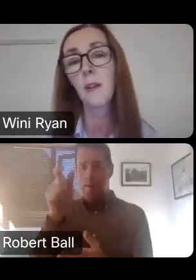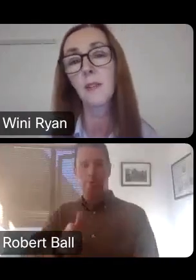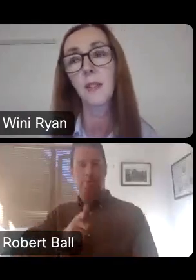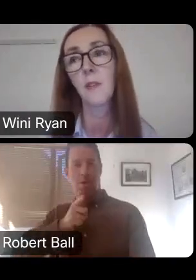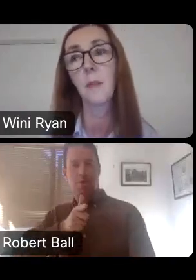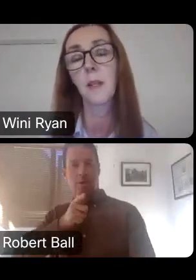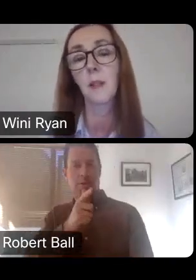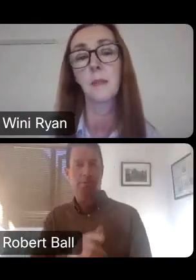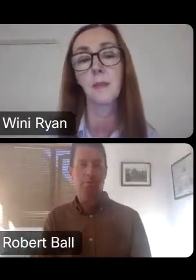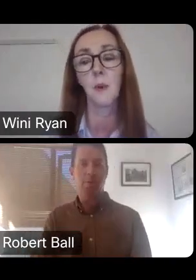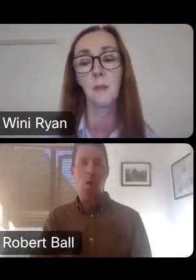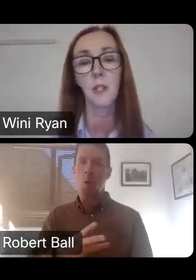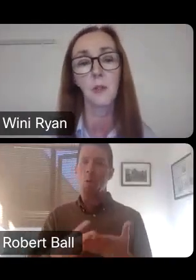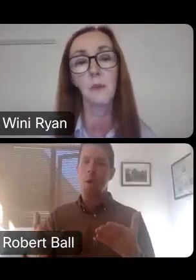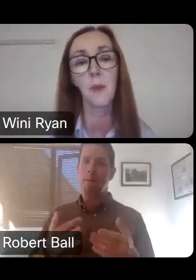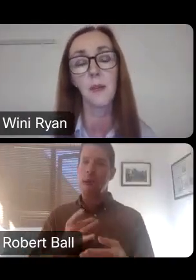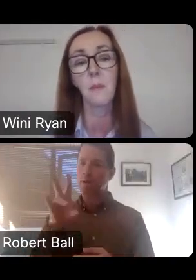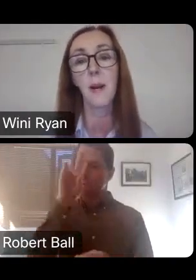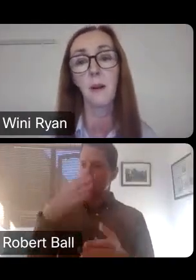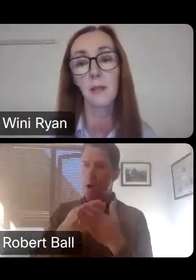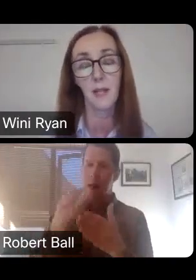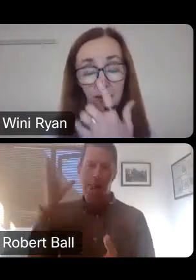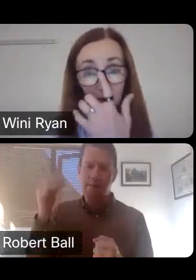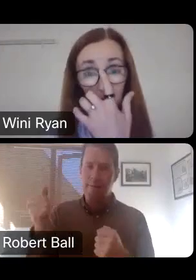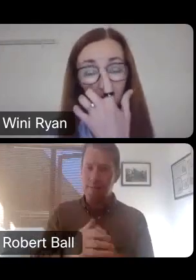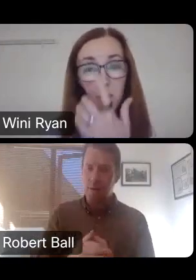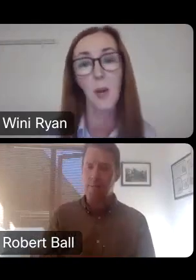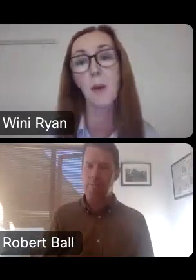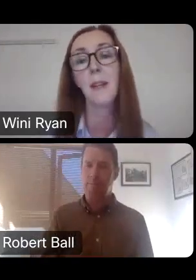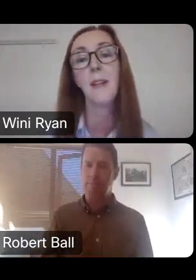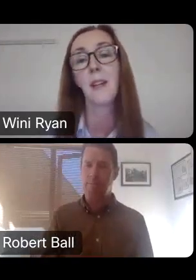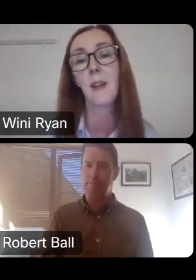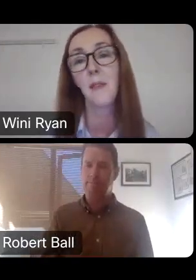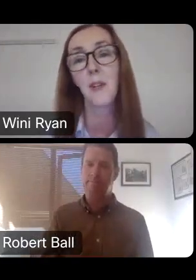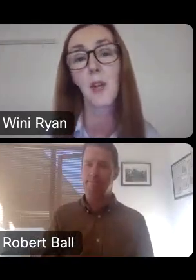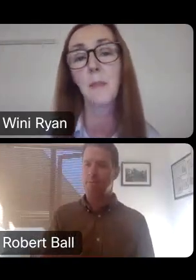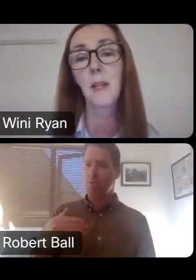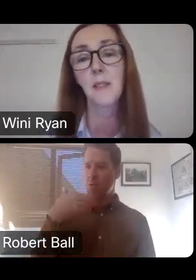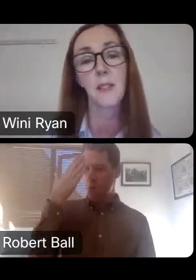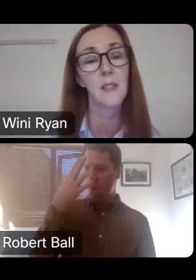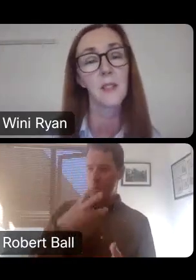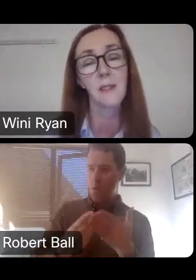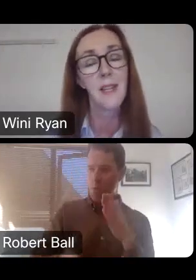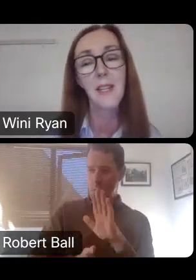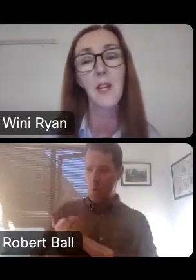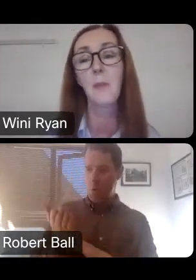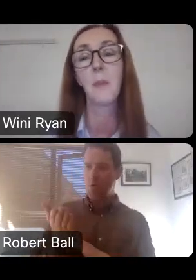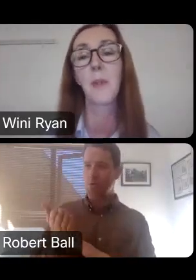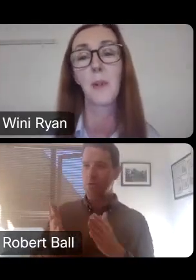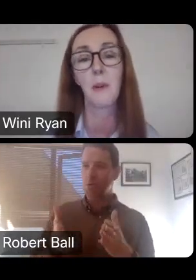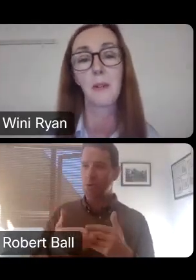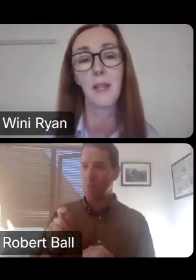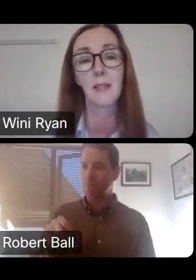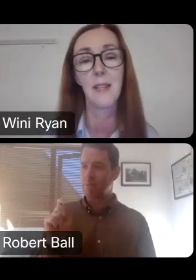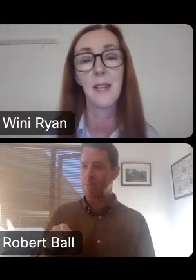what are you listening for? Because sometimes what we do is we browse listen. You know, when you go shopping and you haven't got a shopping list and you come home with